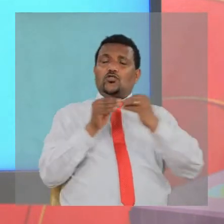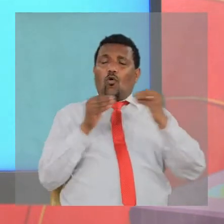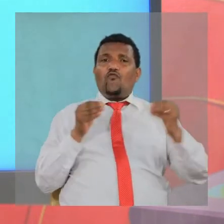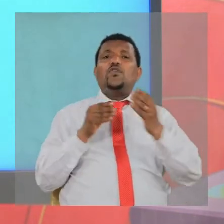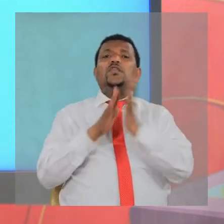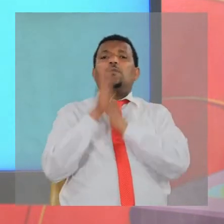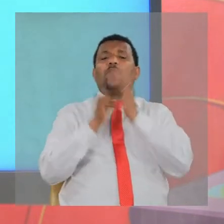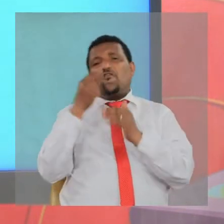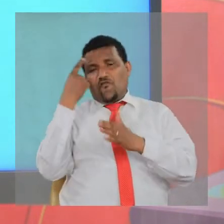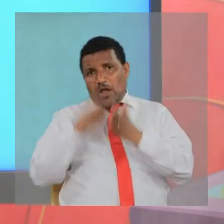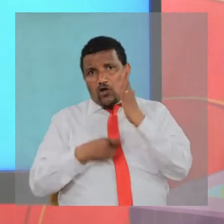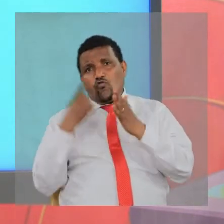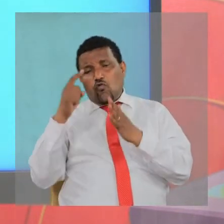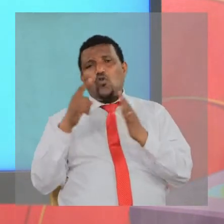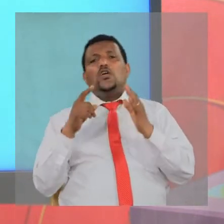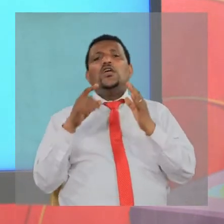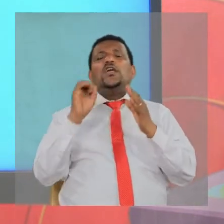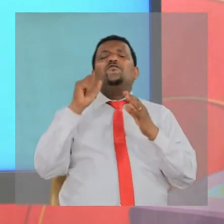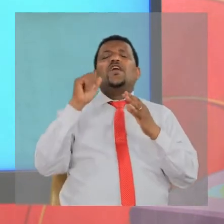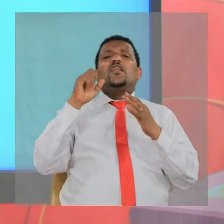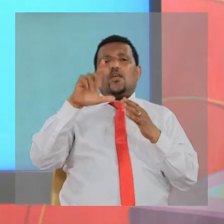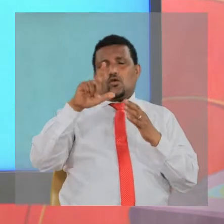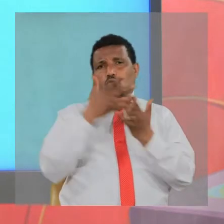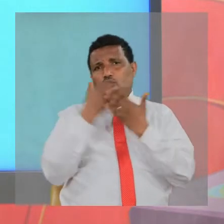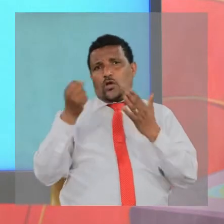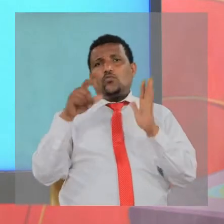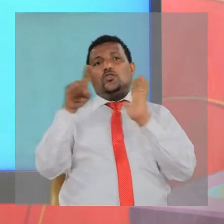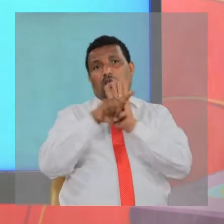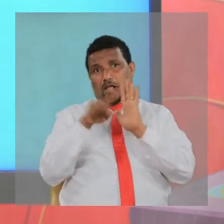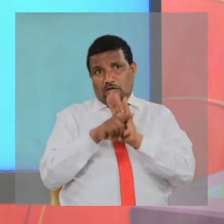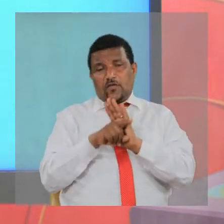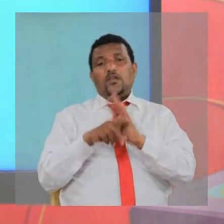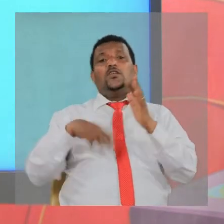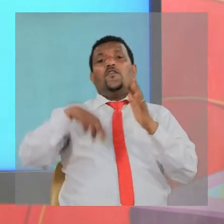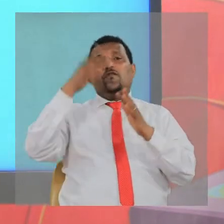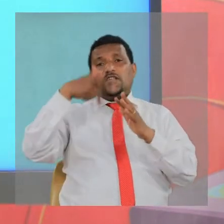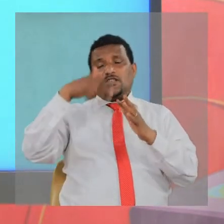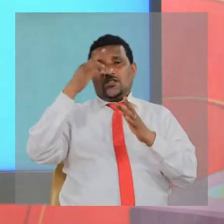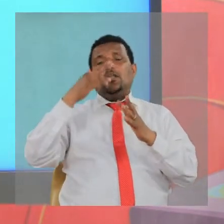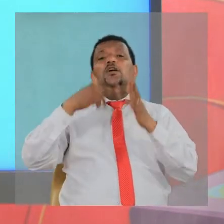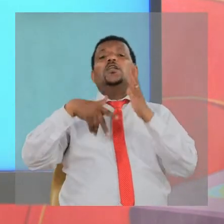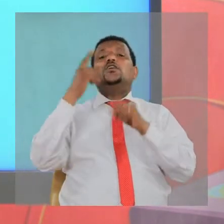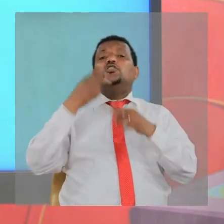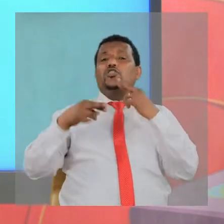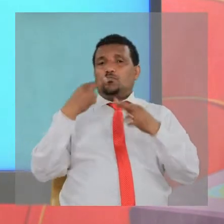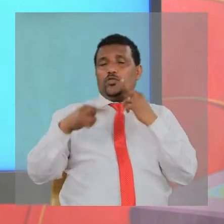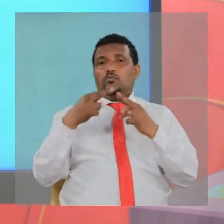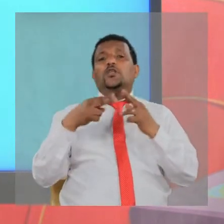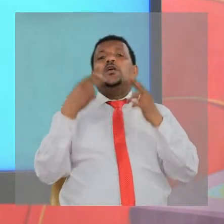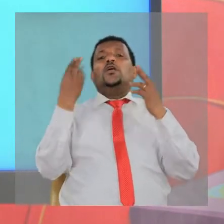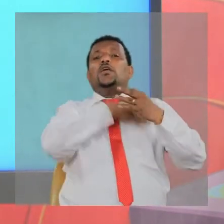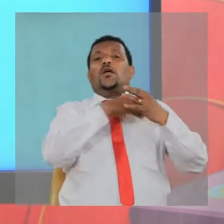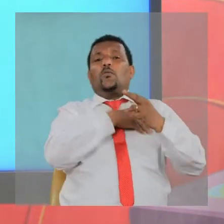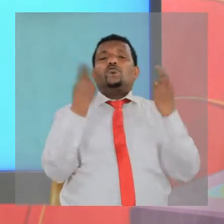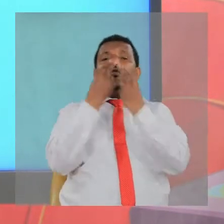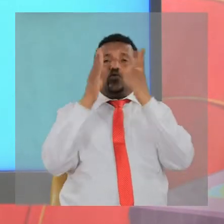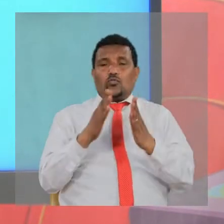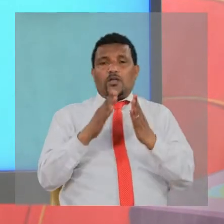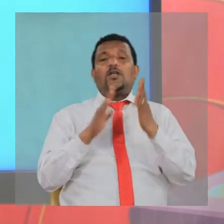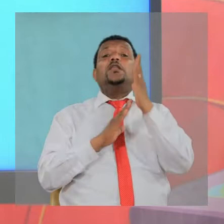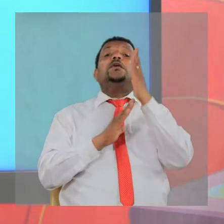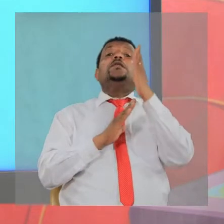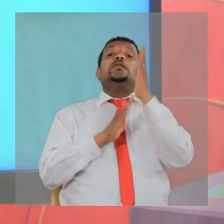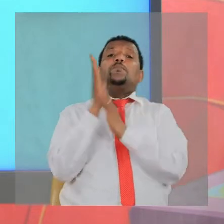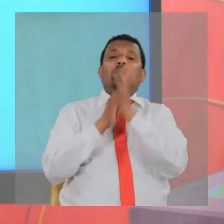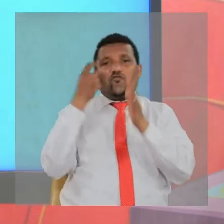demand value for inferior goods is always negative. This is due to the inverse relationship between income of a consumer and the demand for inferior